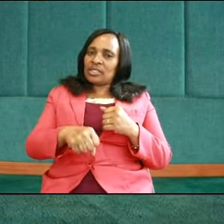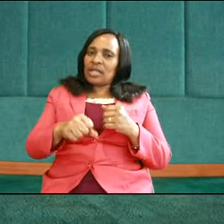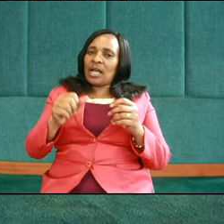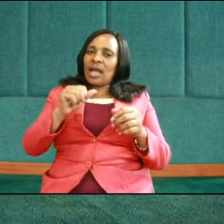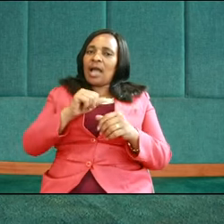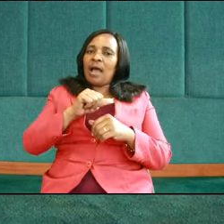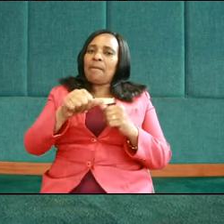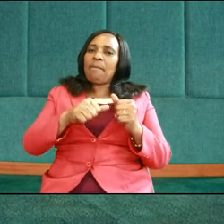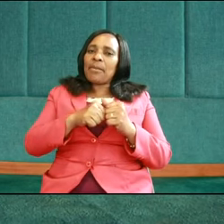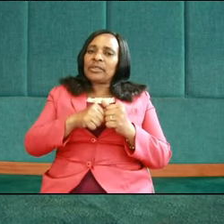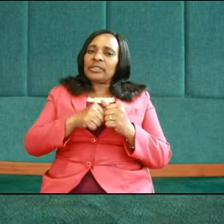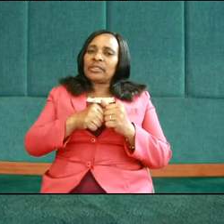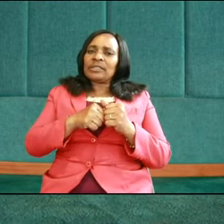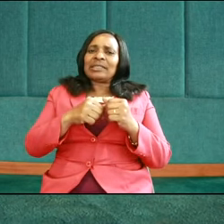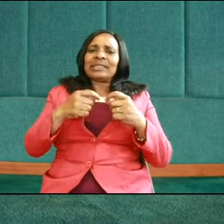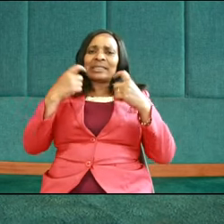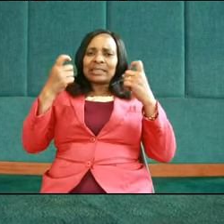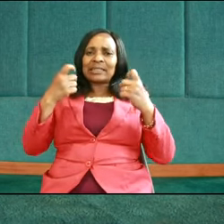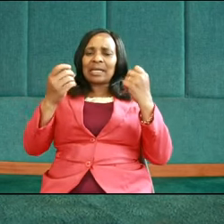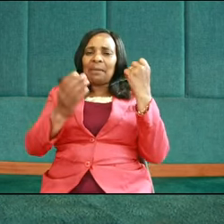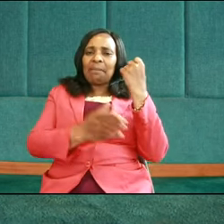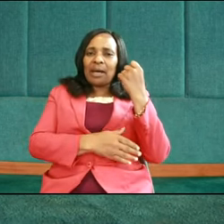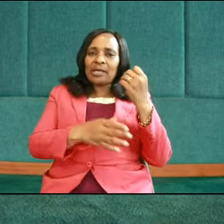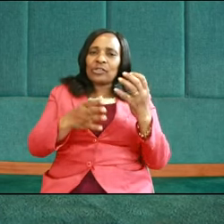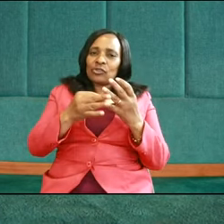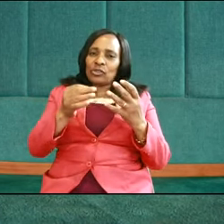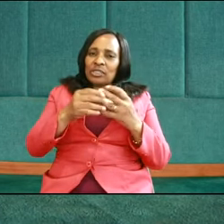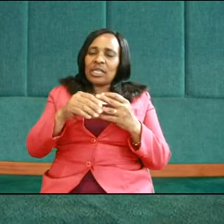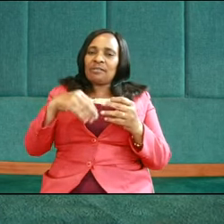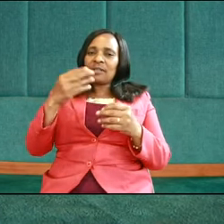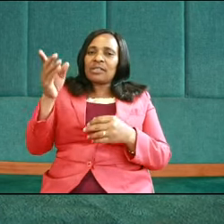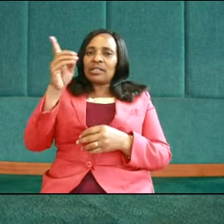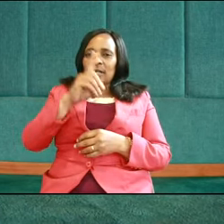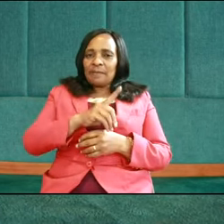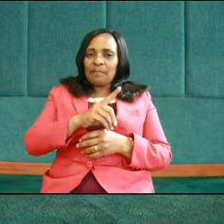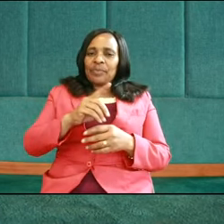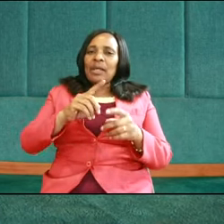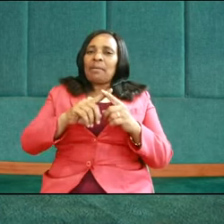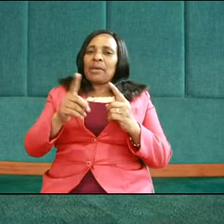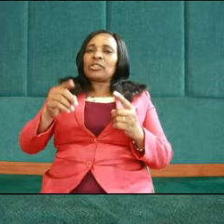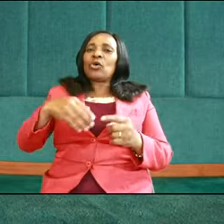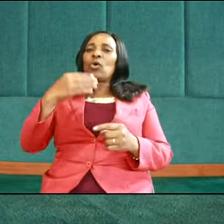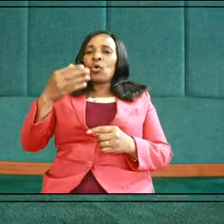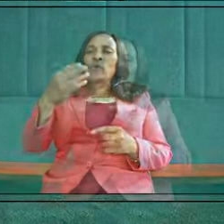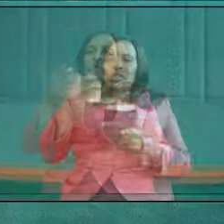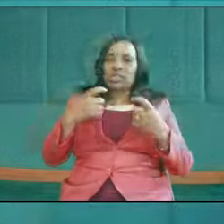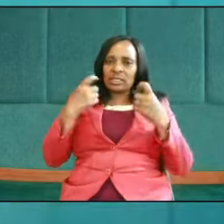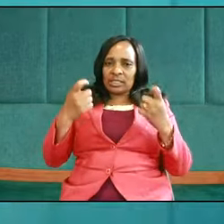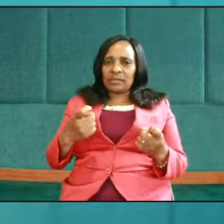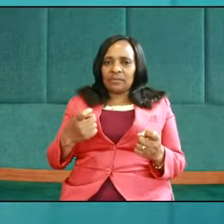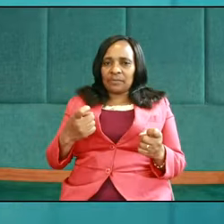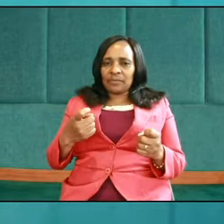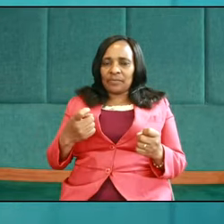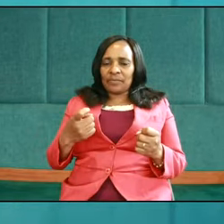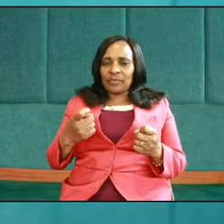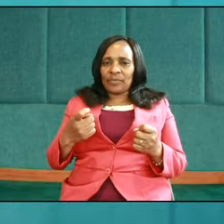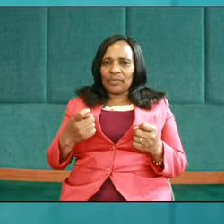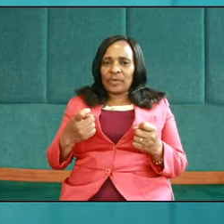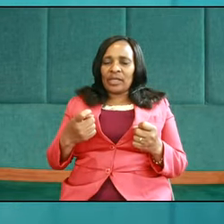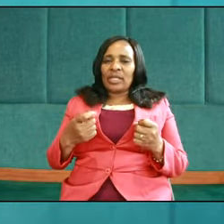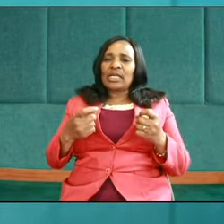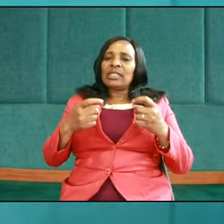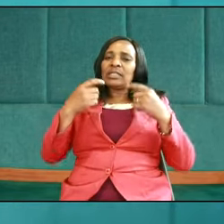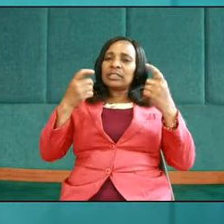bad choice. Sin is a bad choice, and we mm-hmm. make bad choices daily, mm-hmm. but are they always sin? Mm-hmm. I think